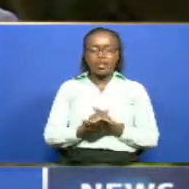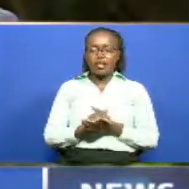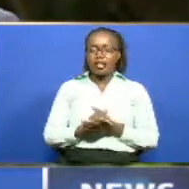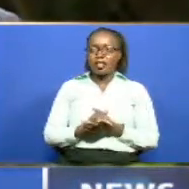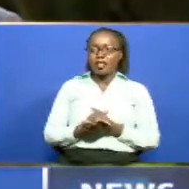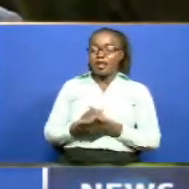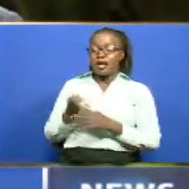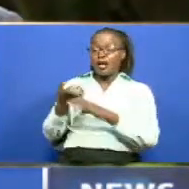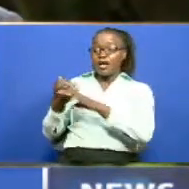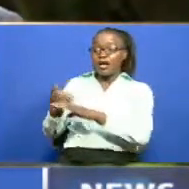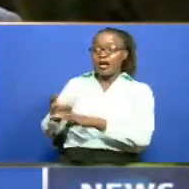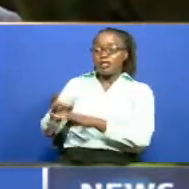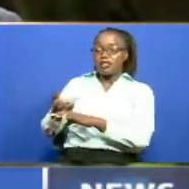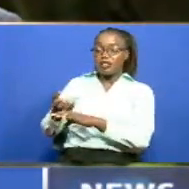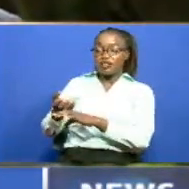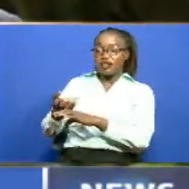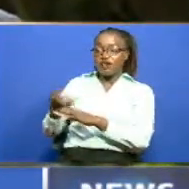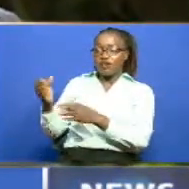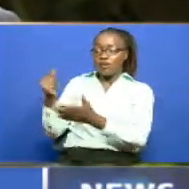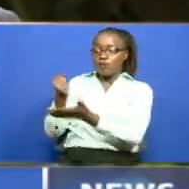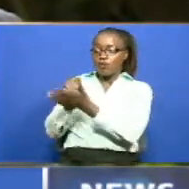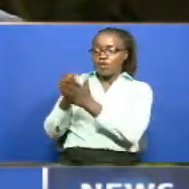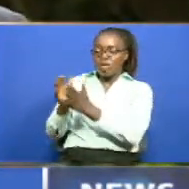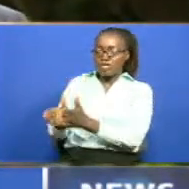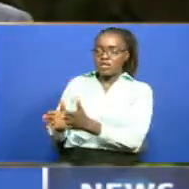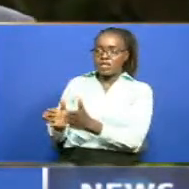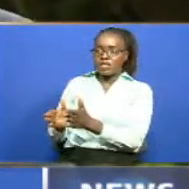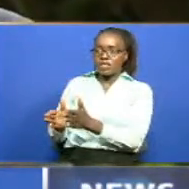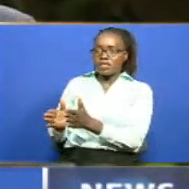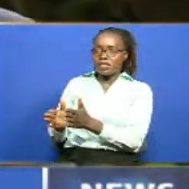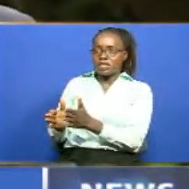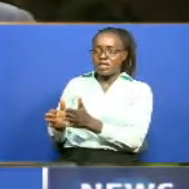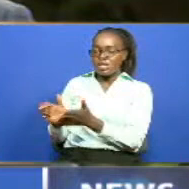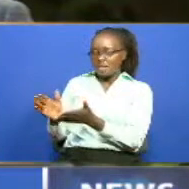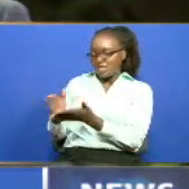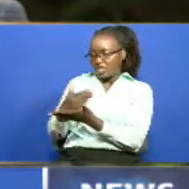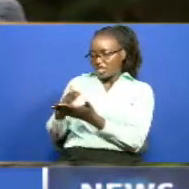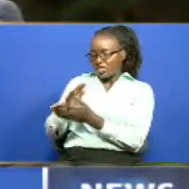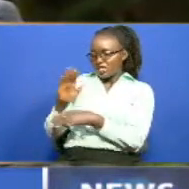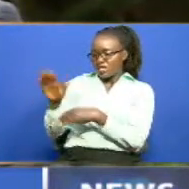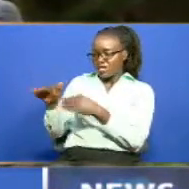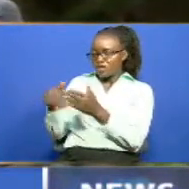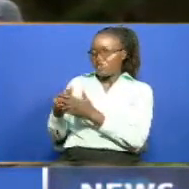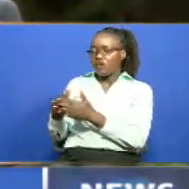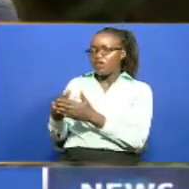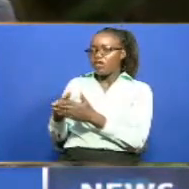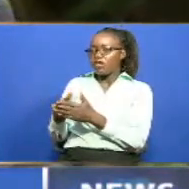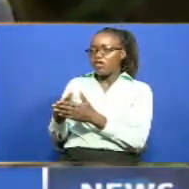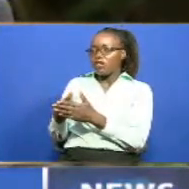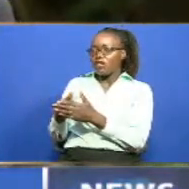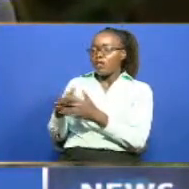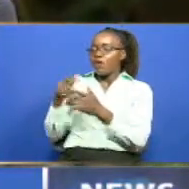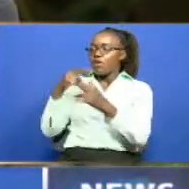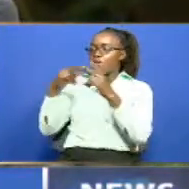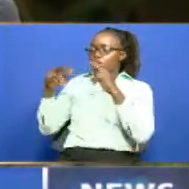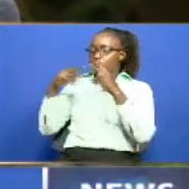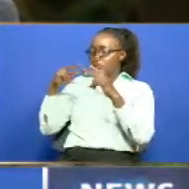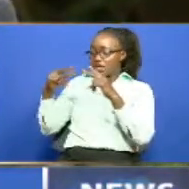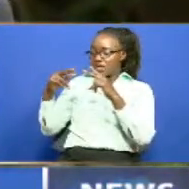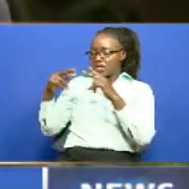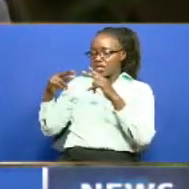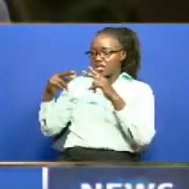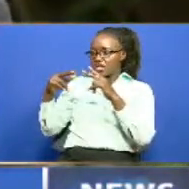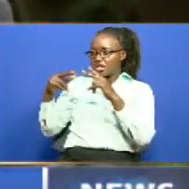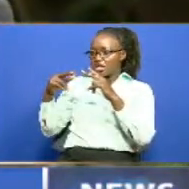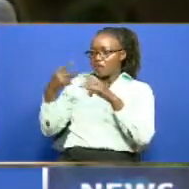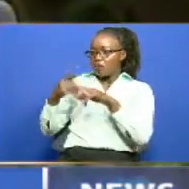very difficult, I think, for employers in all sectors. And I think, if you think about hospitality, for instance, but we know it